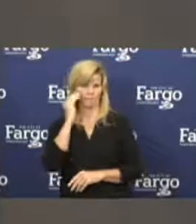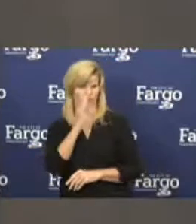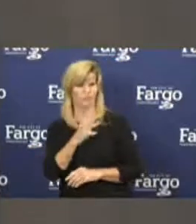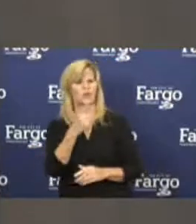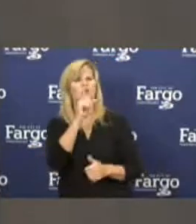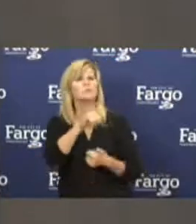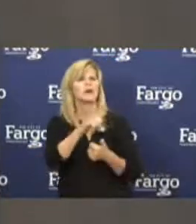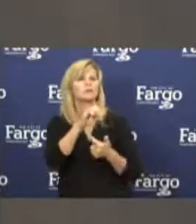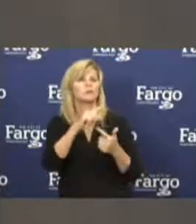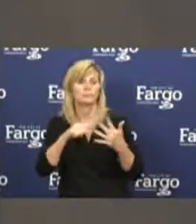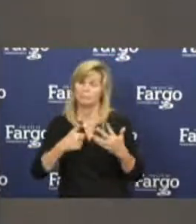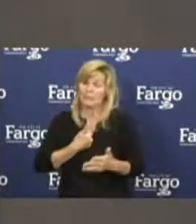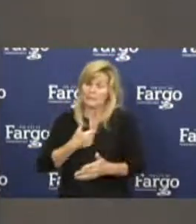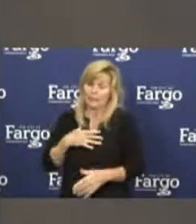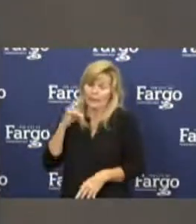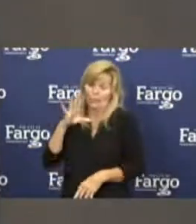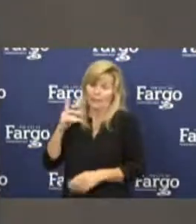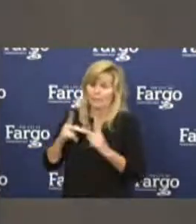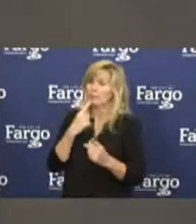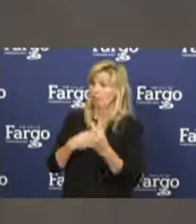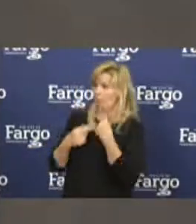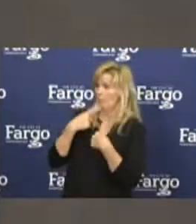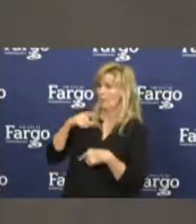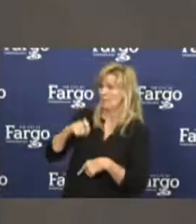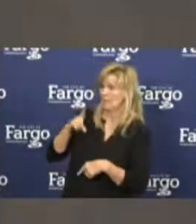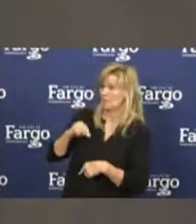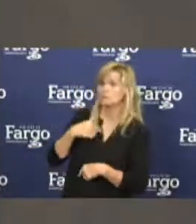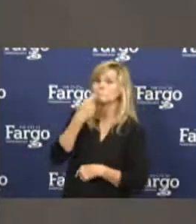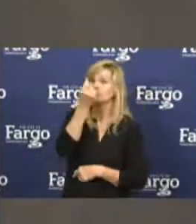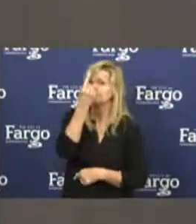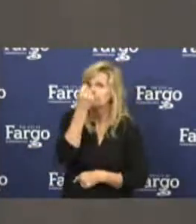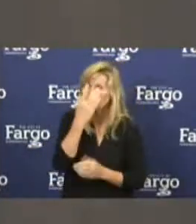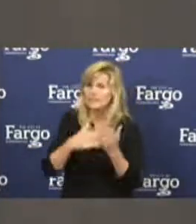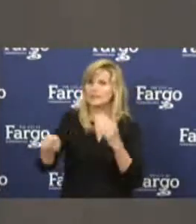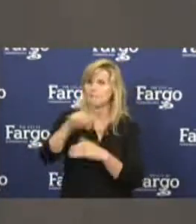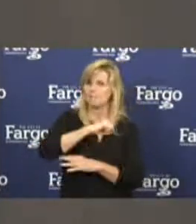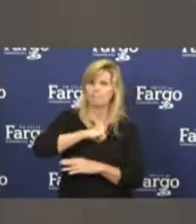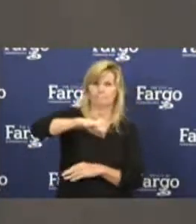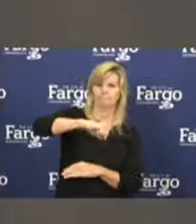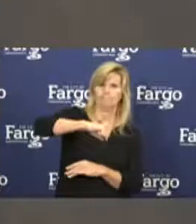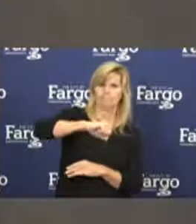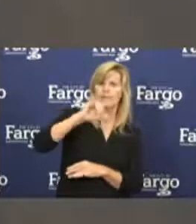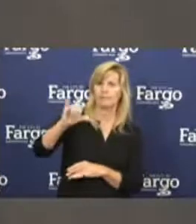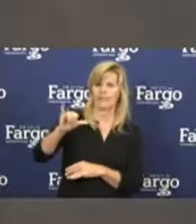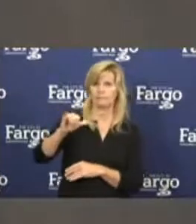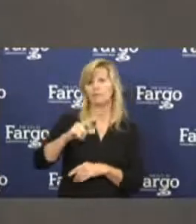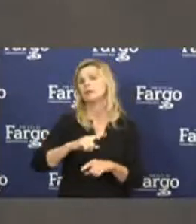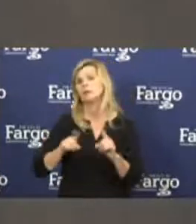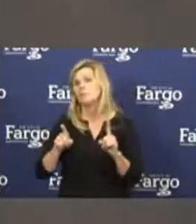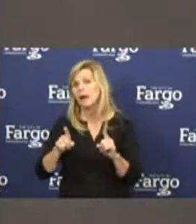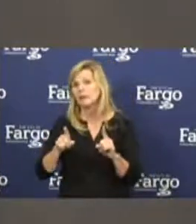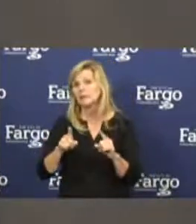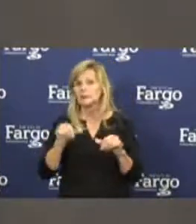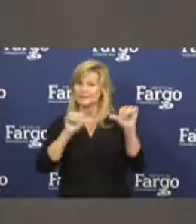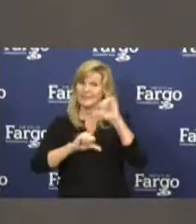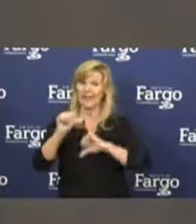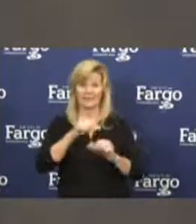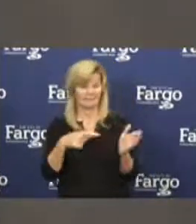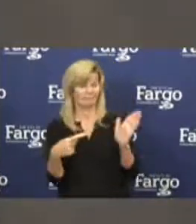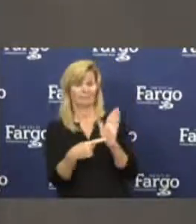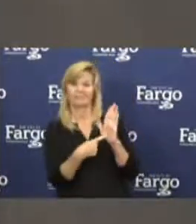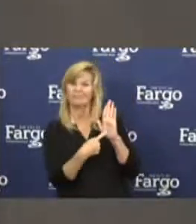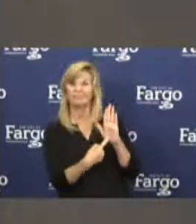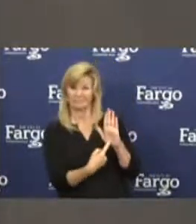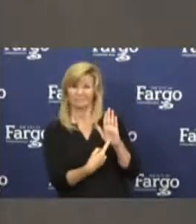do, myself included, so I understand that there is resistance. But you can't argue science, and science